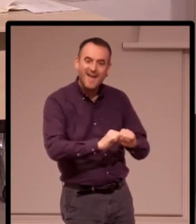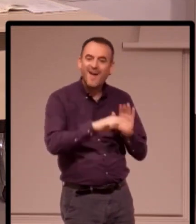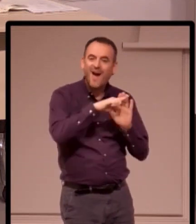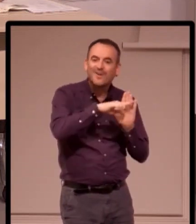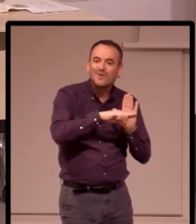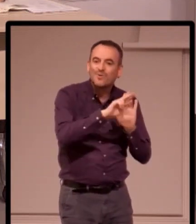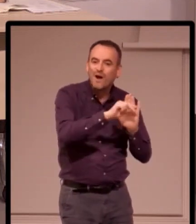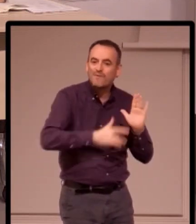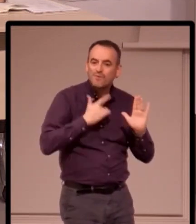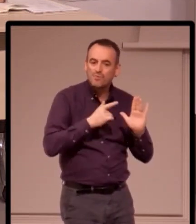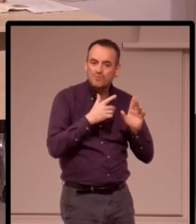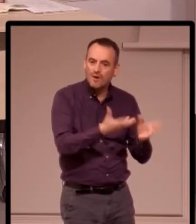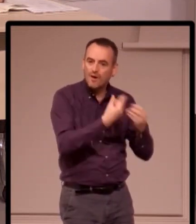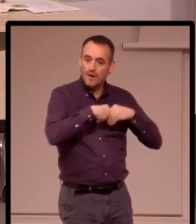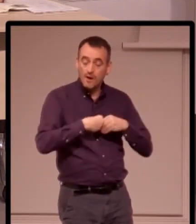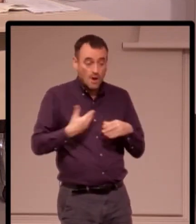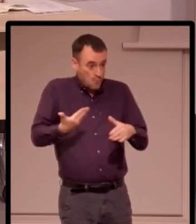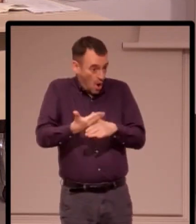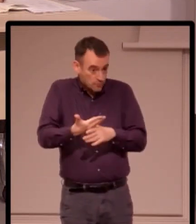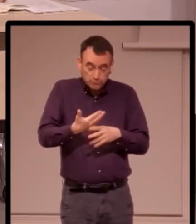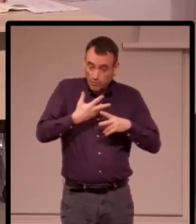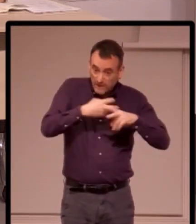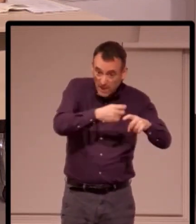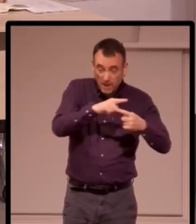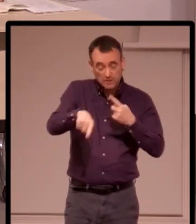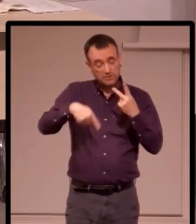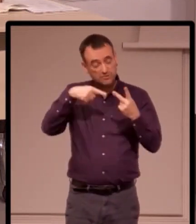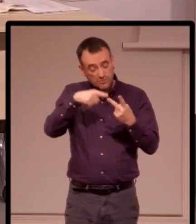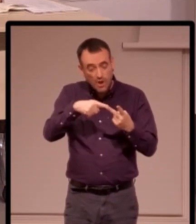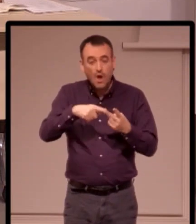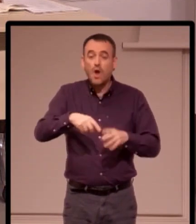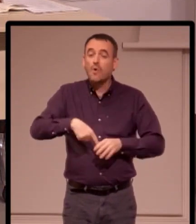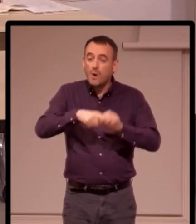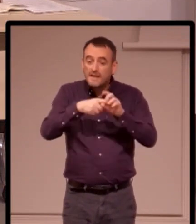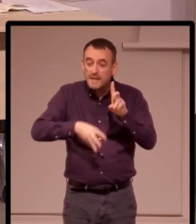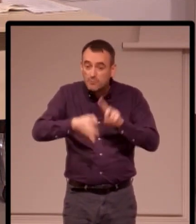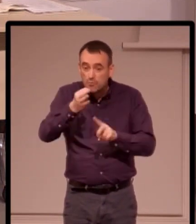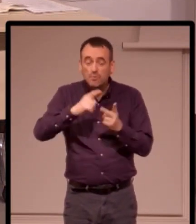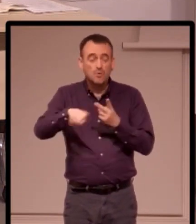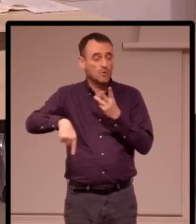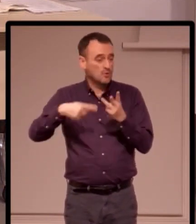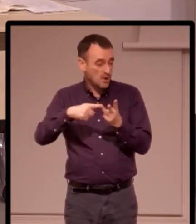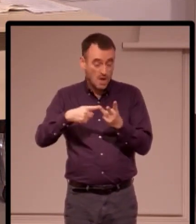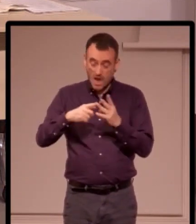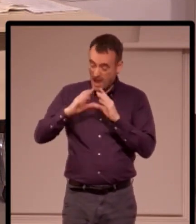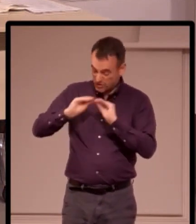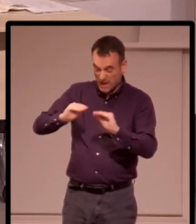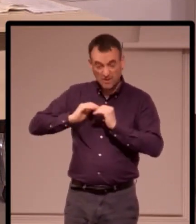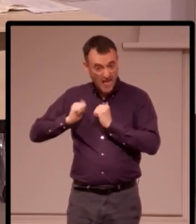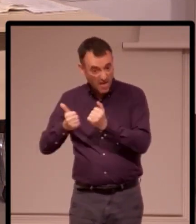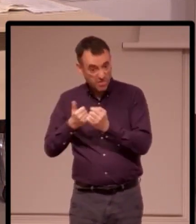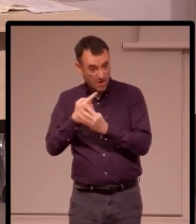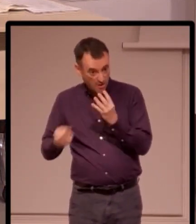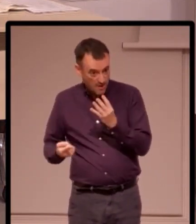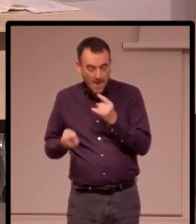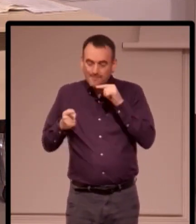works for research, it works for quality improvement, it works for education, for health, all different aspects. But it's really about having